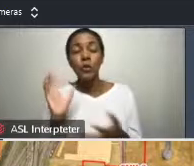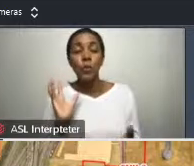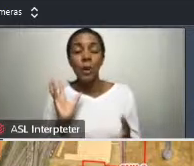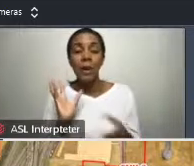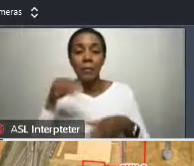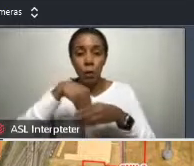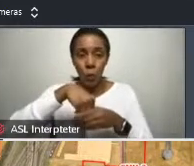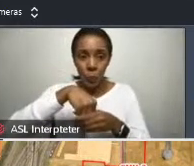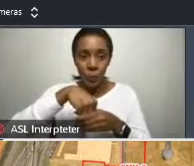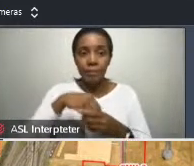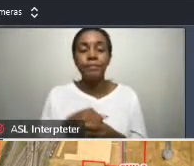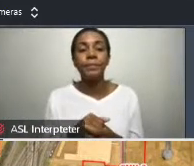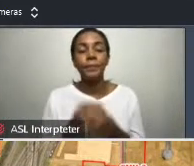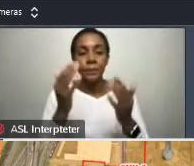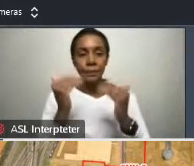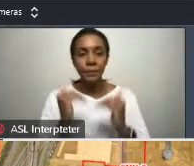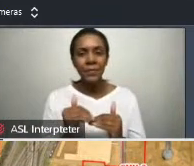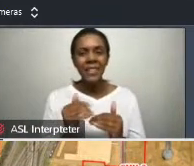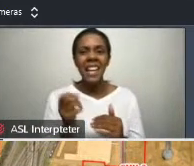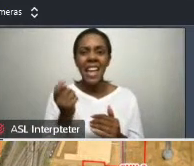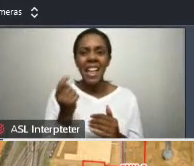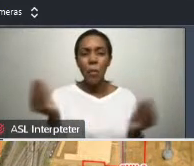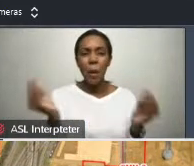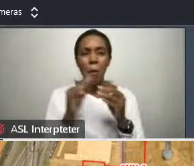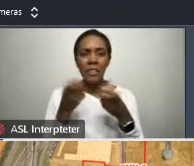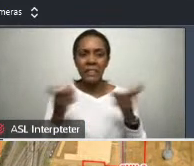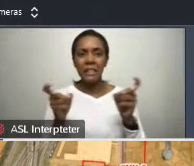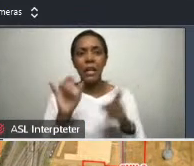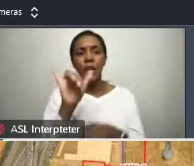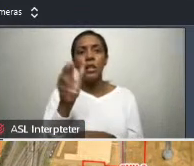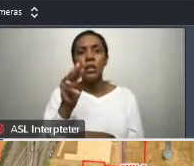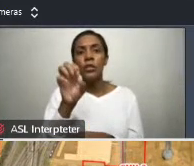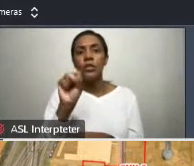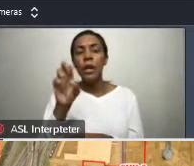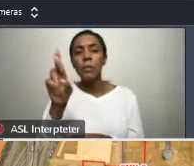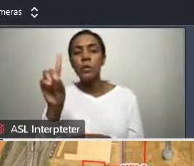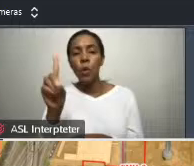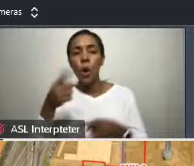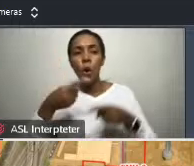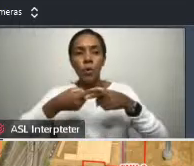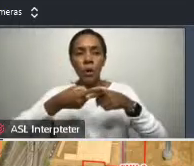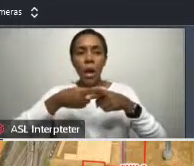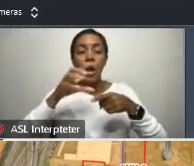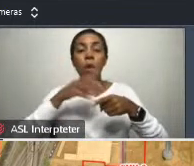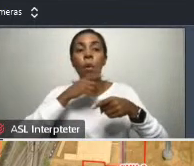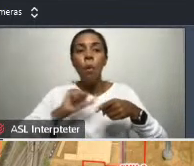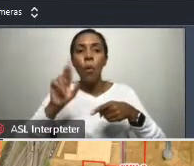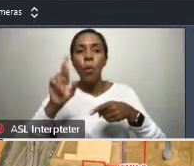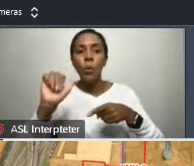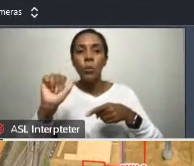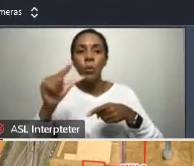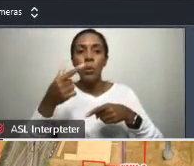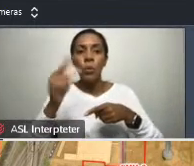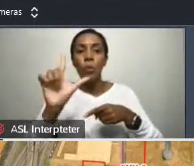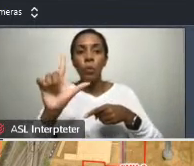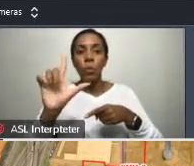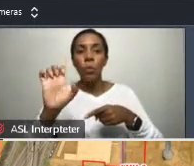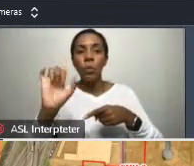area. Next slide, this one's a little bit larger. This is the James Road and Old Raleigh Town Center